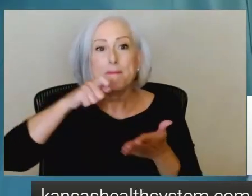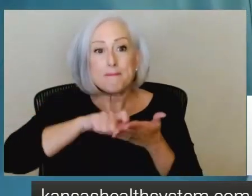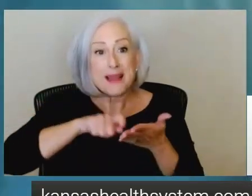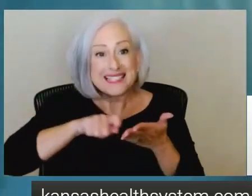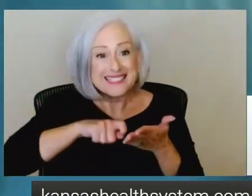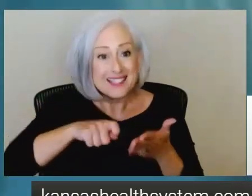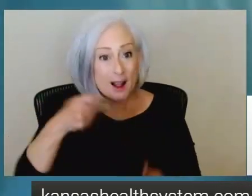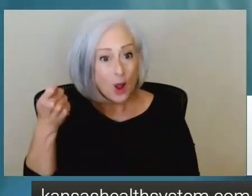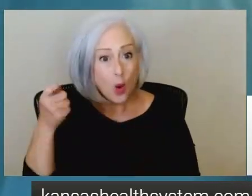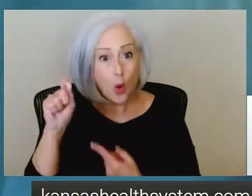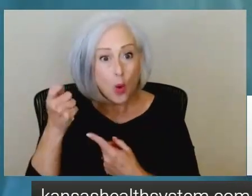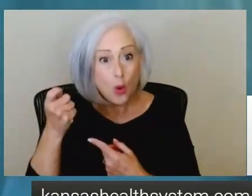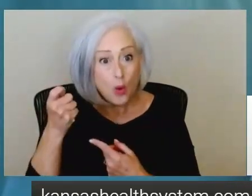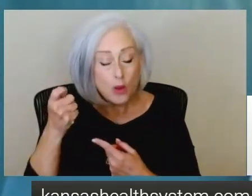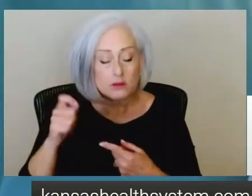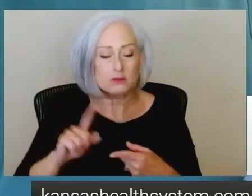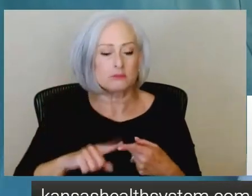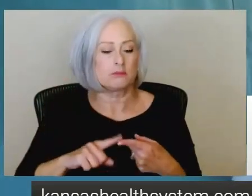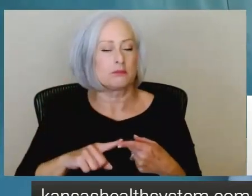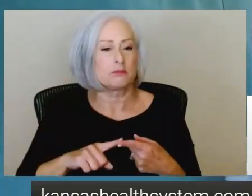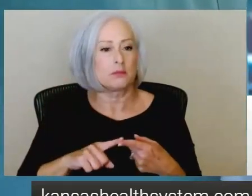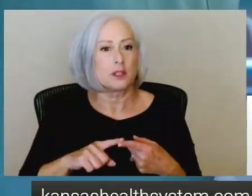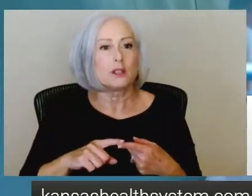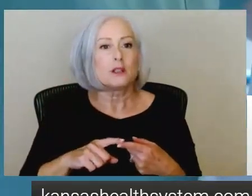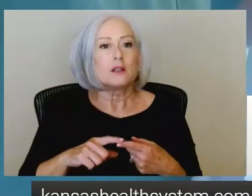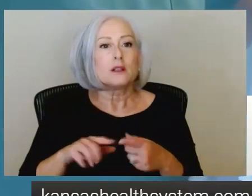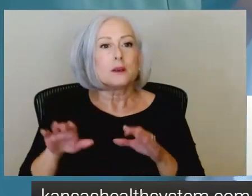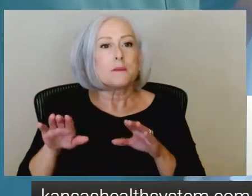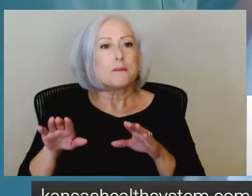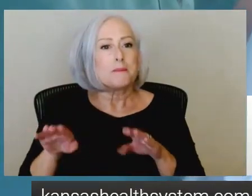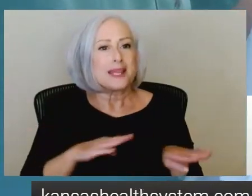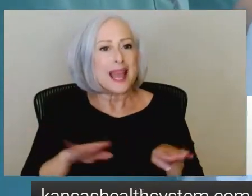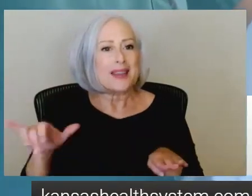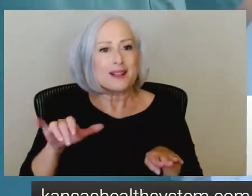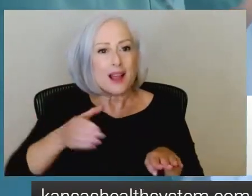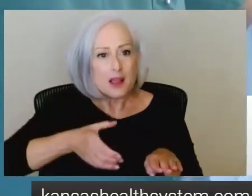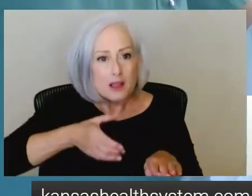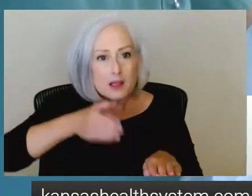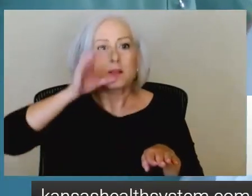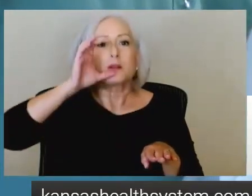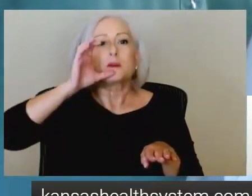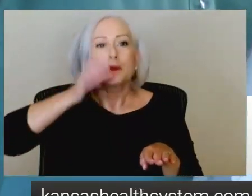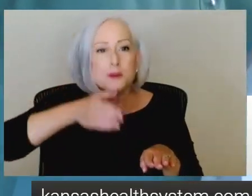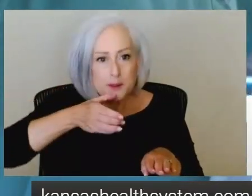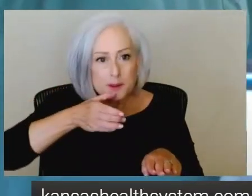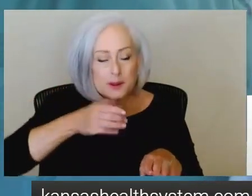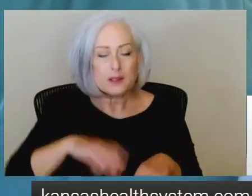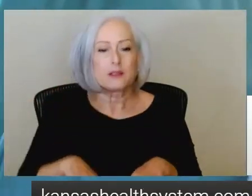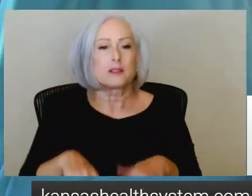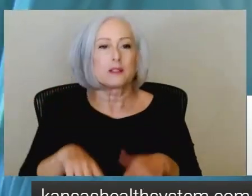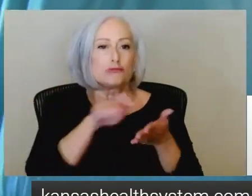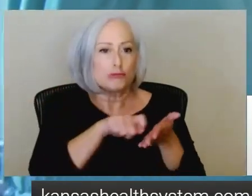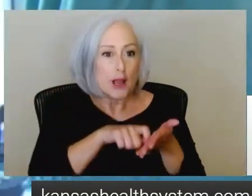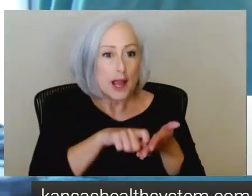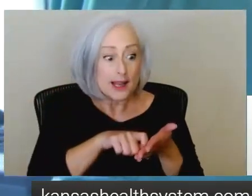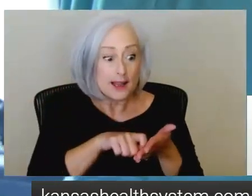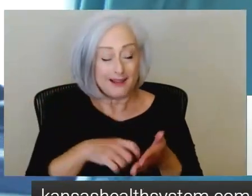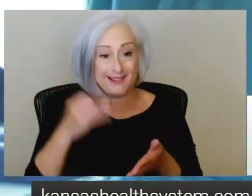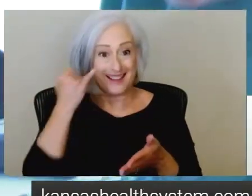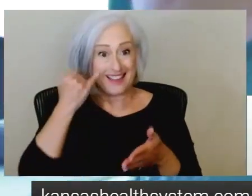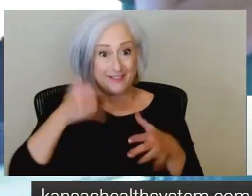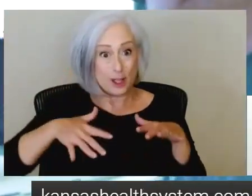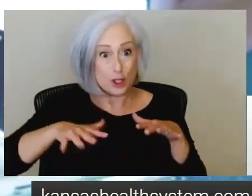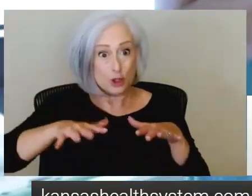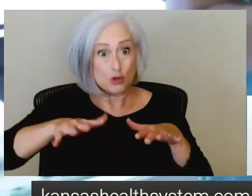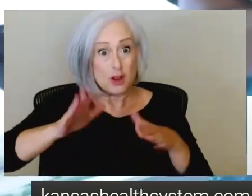if you're lifting a cup of water to your lips. And when the tremors stop, they know that this is